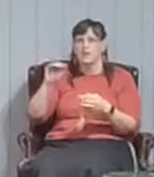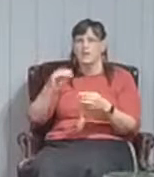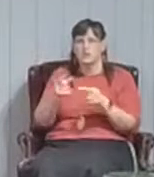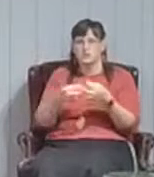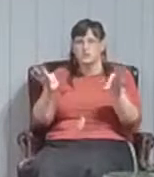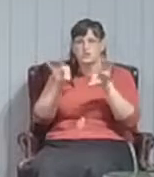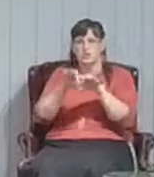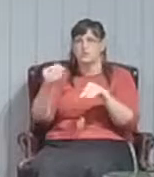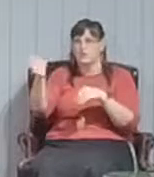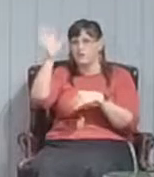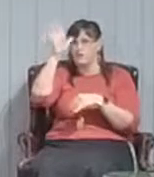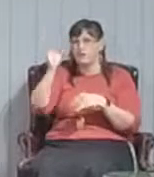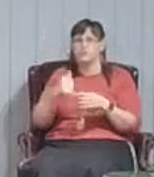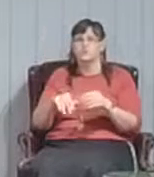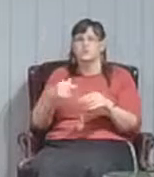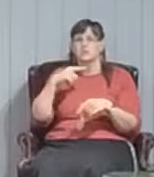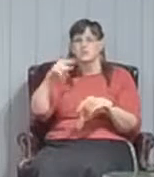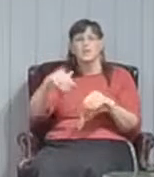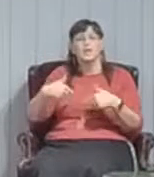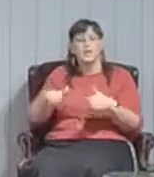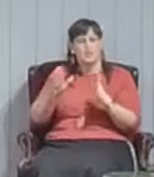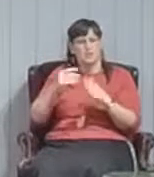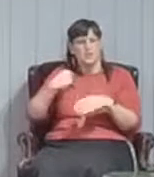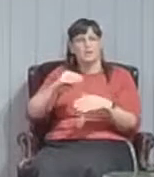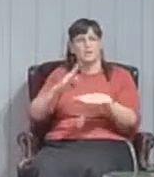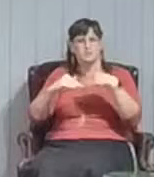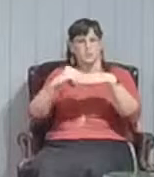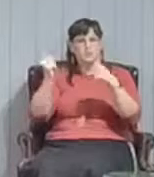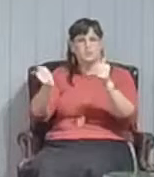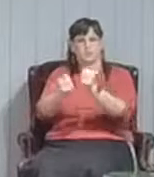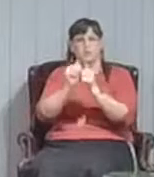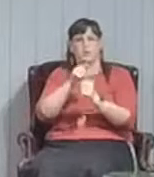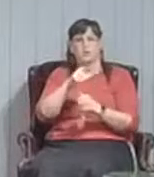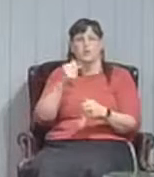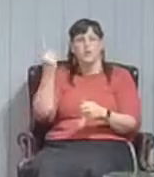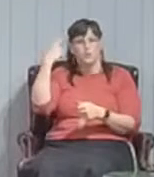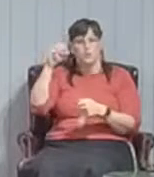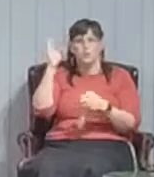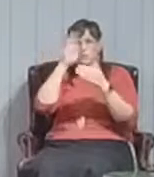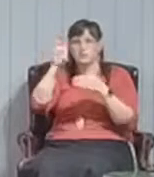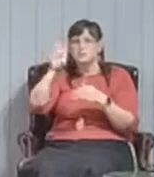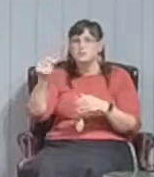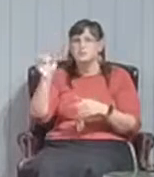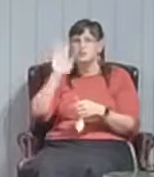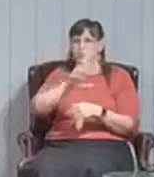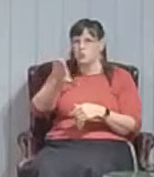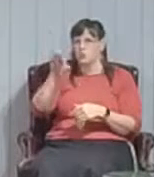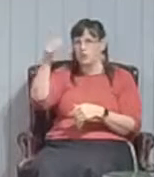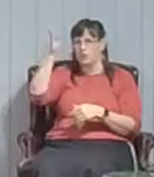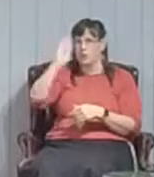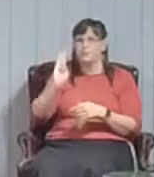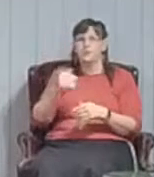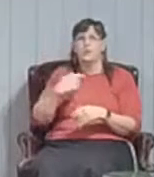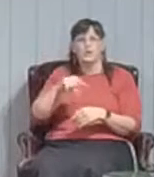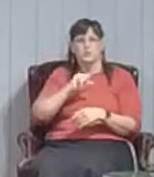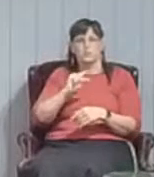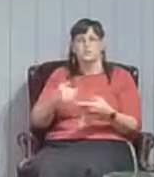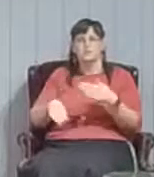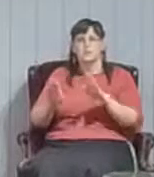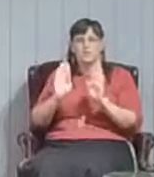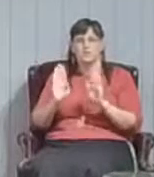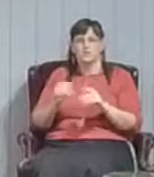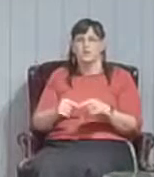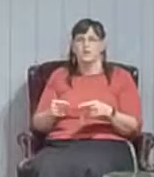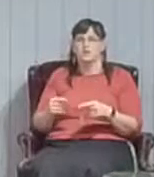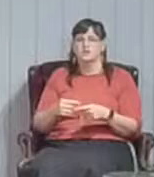said unto them, "Let us build with you, for we seek your God as ye do, and we do sacrifice unto him since the days of Ezra